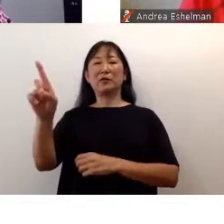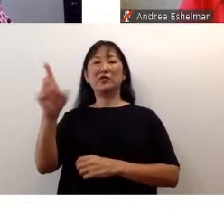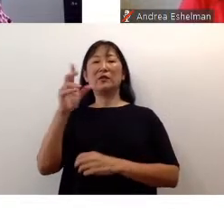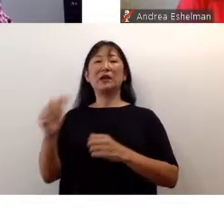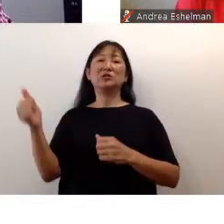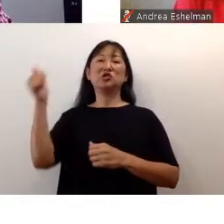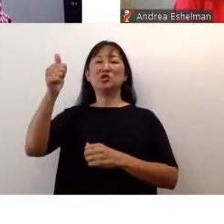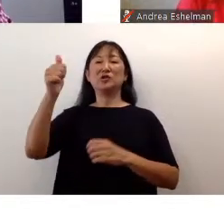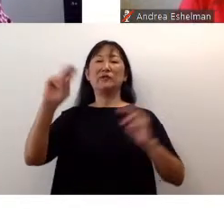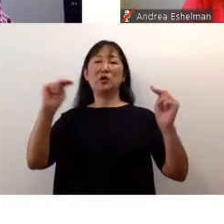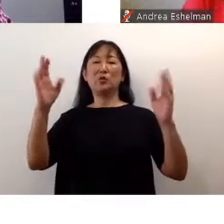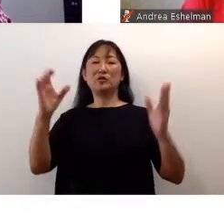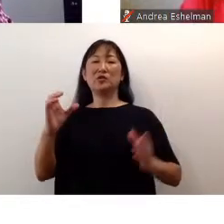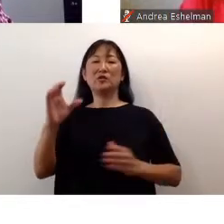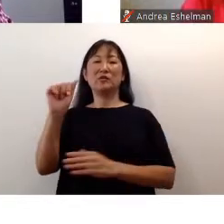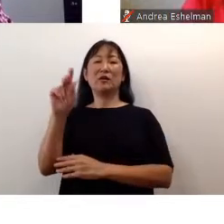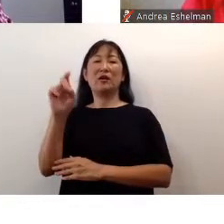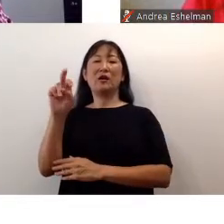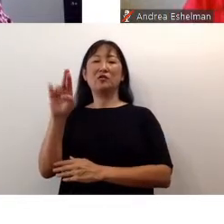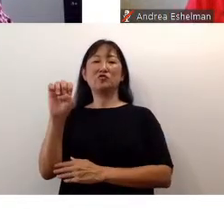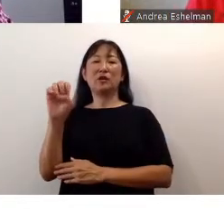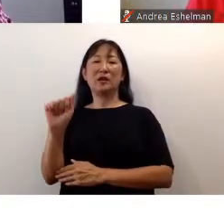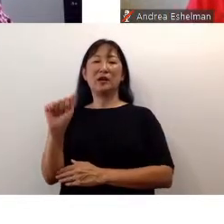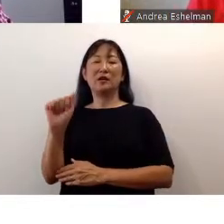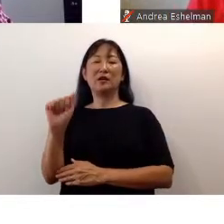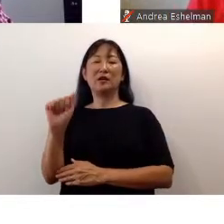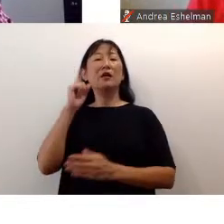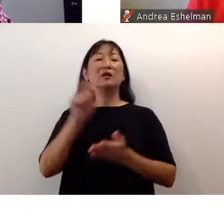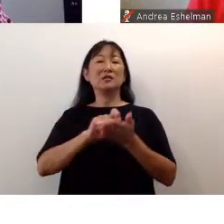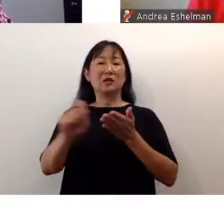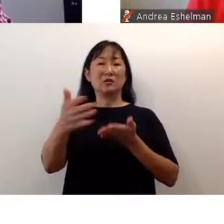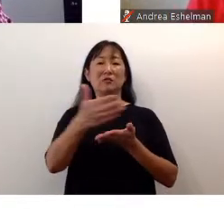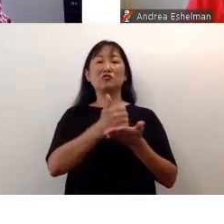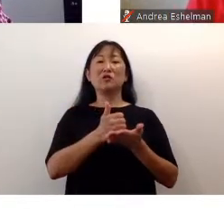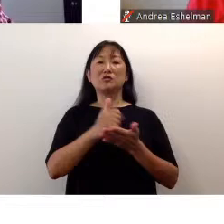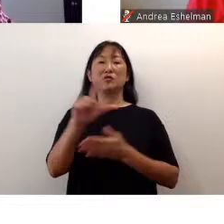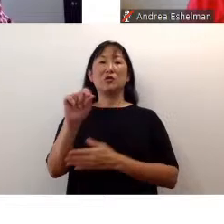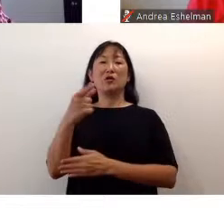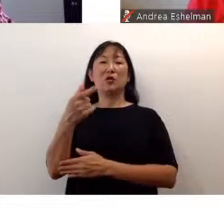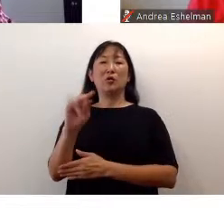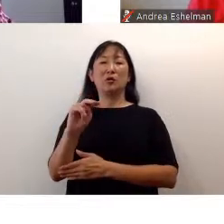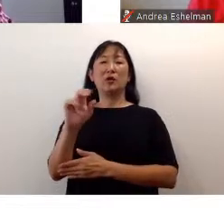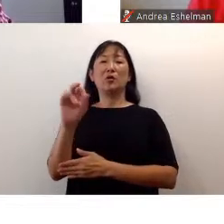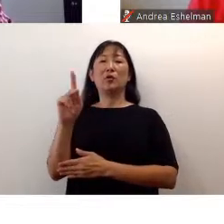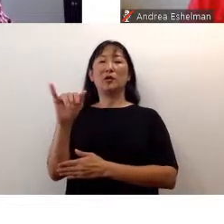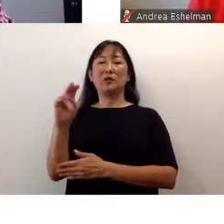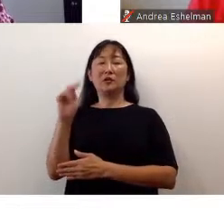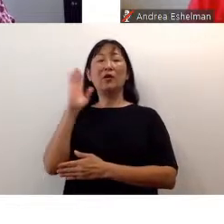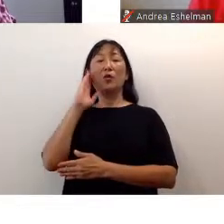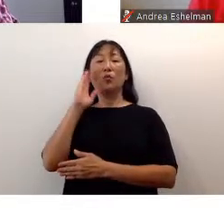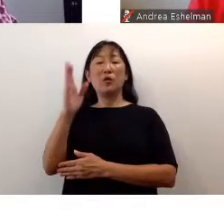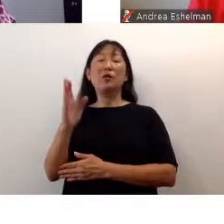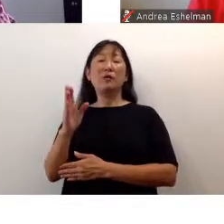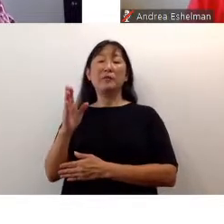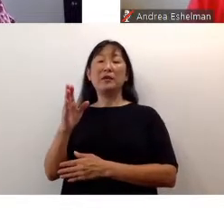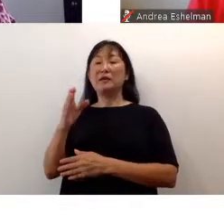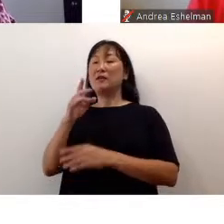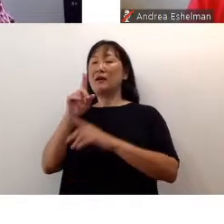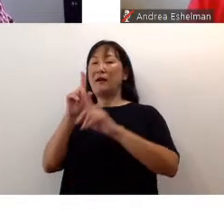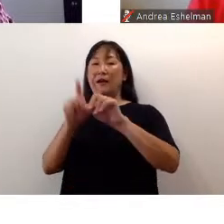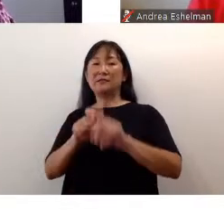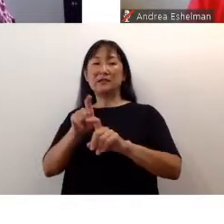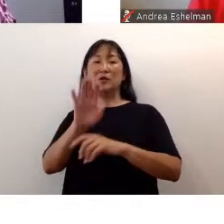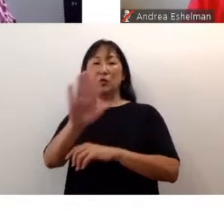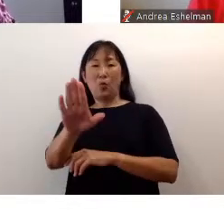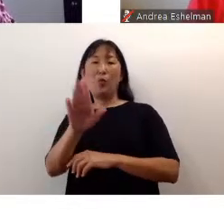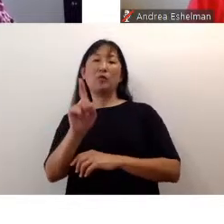Negotiator. Our Secretary Treasurer, Logan Okita, will be there. You'll hear her voice asking questions.